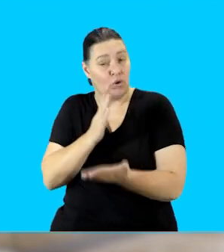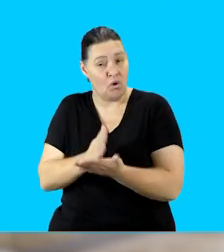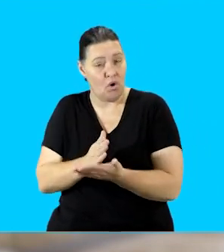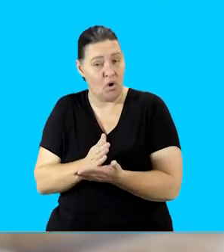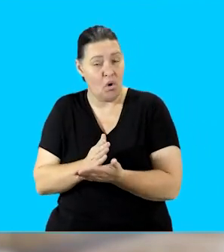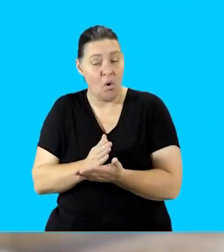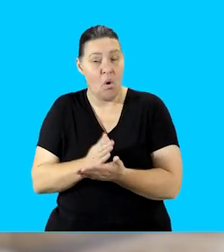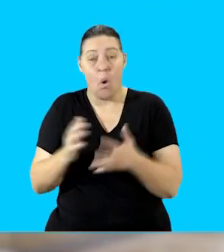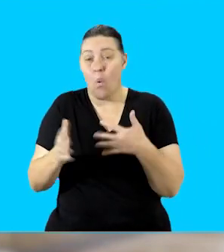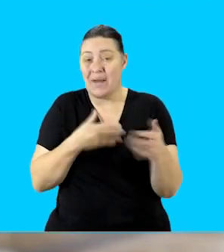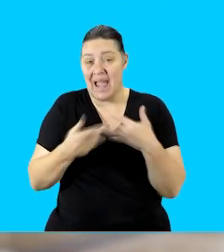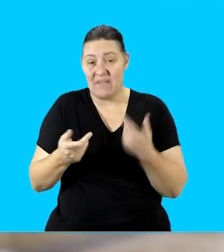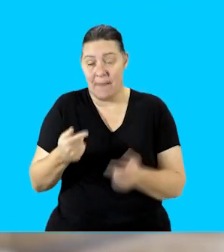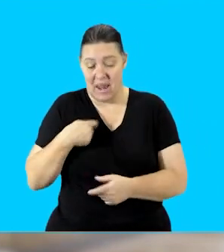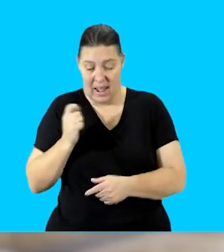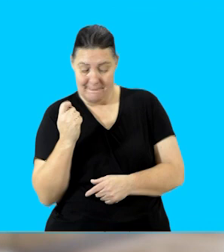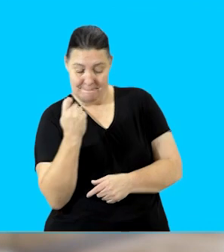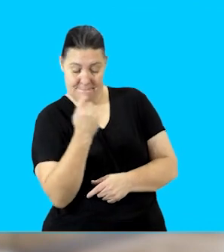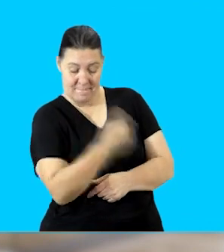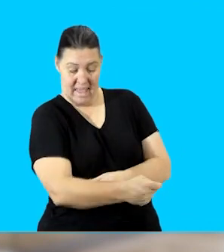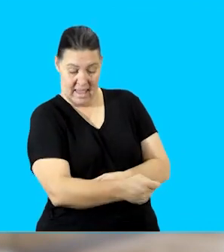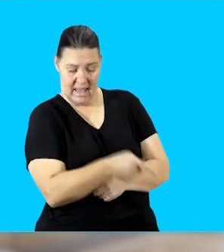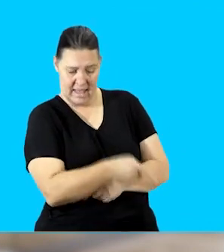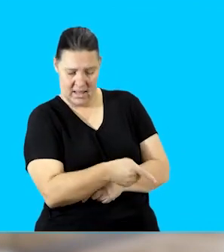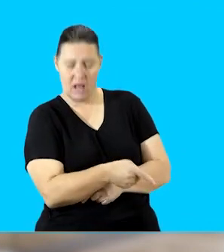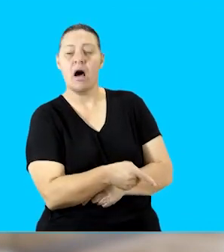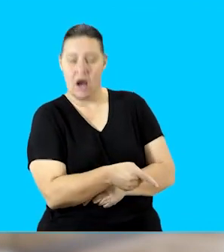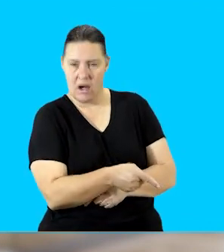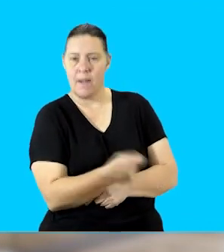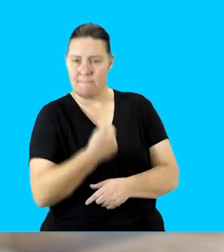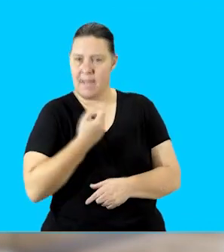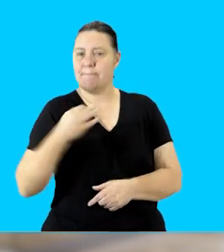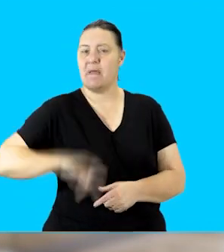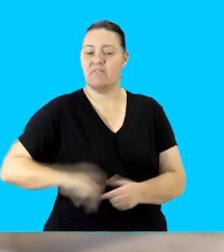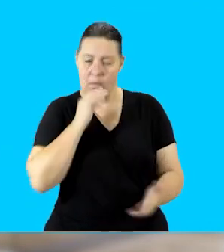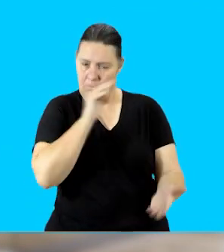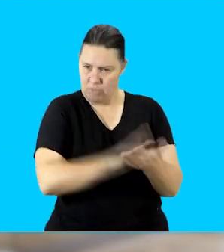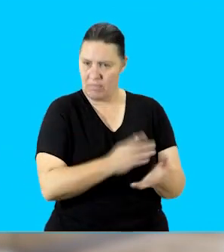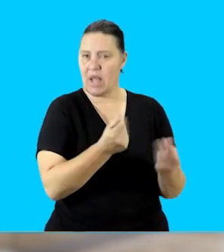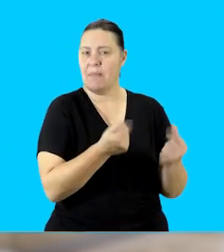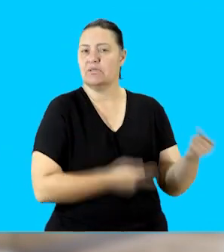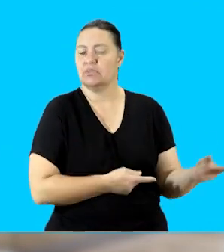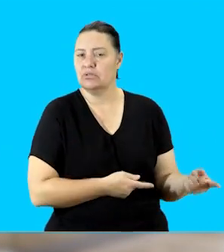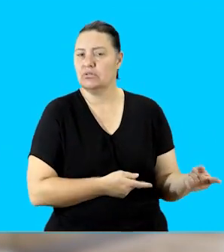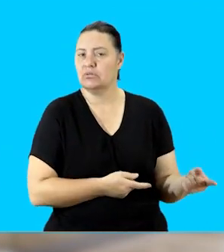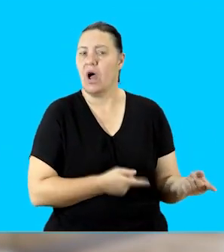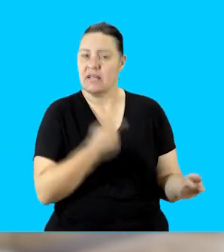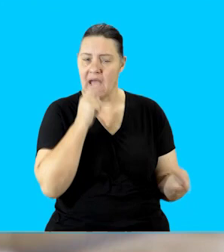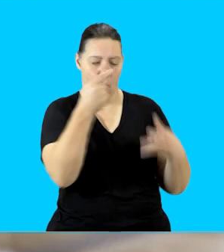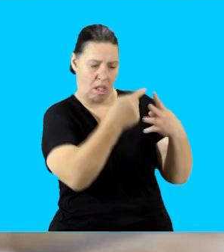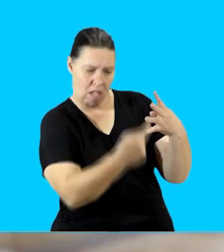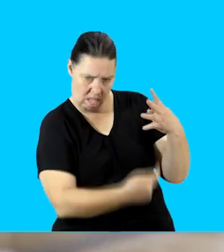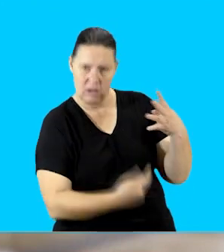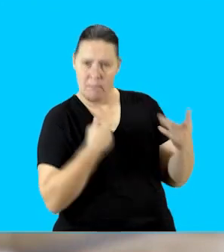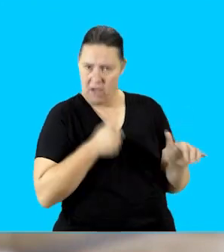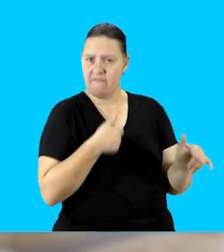that were promised from that particular product. You need to be aware that even businesses, where they buy from their